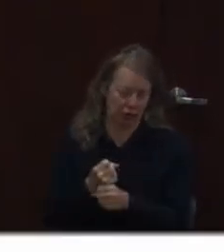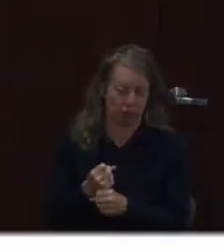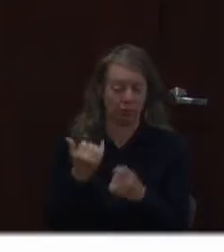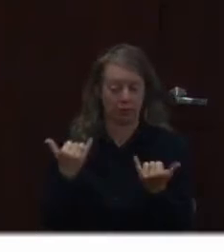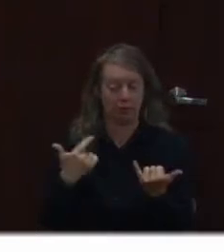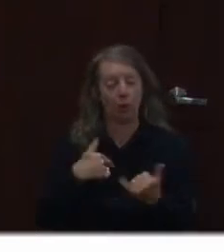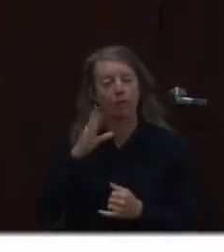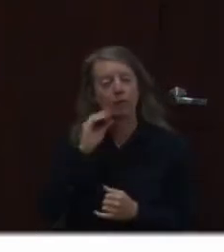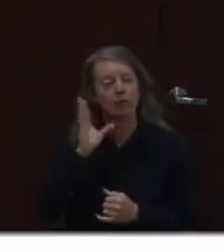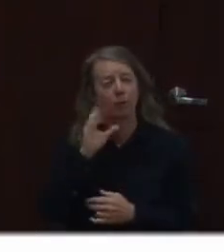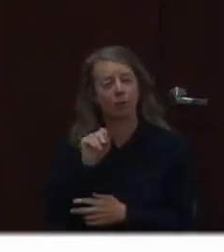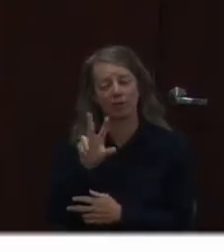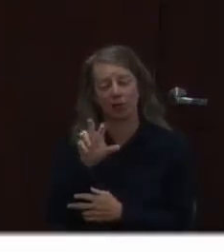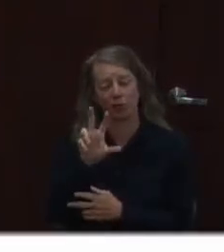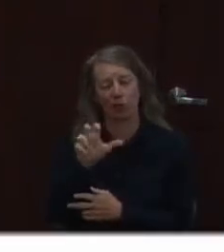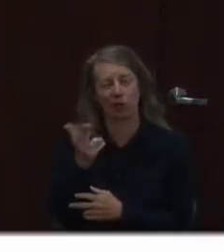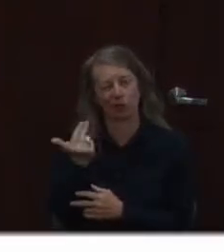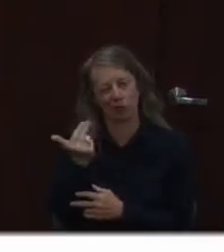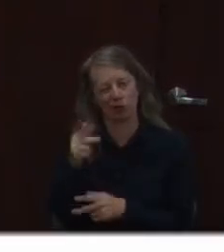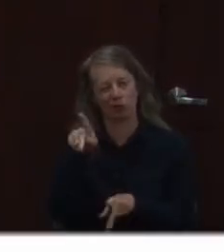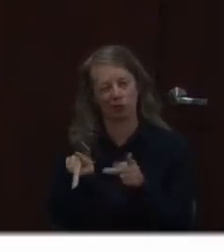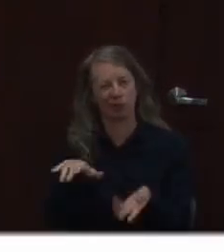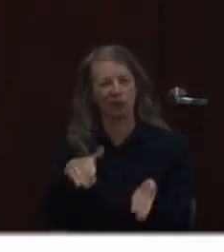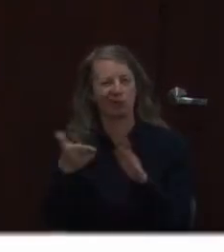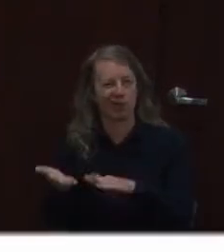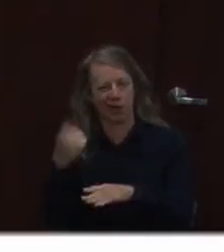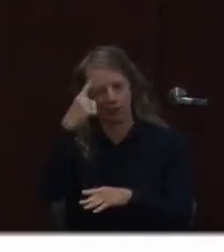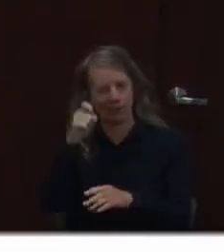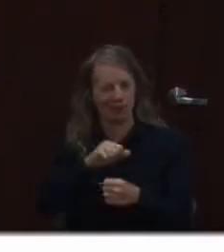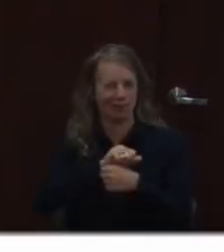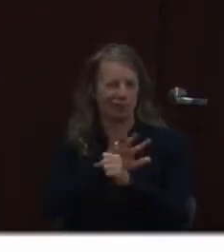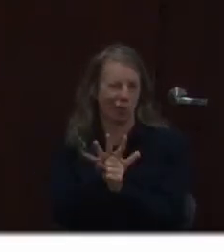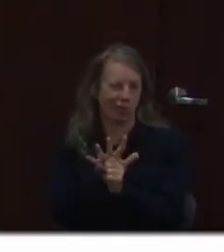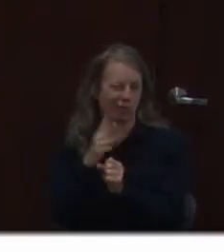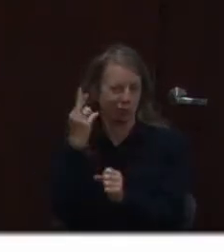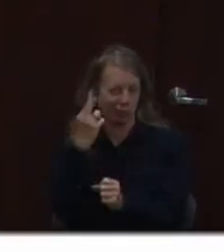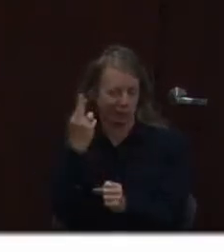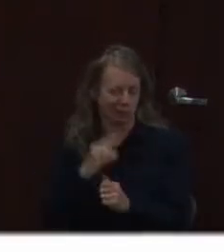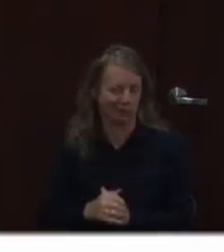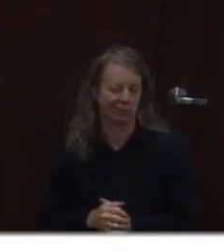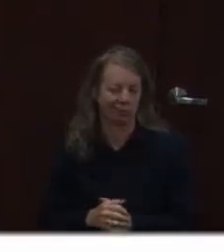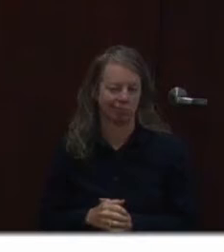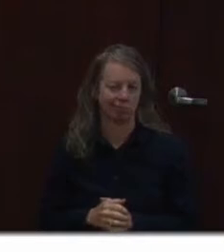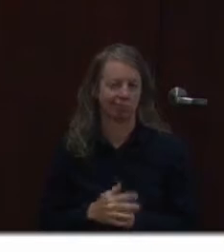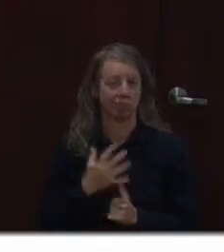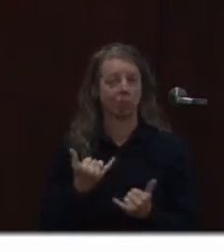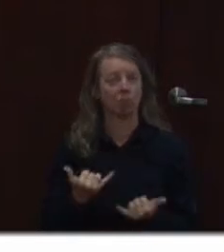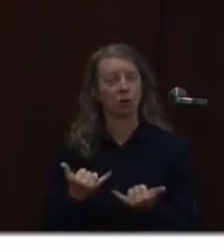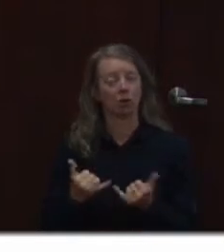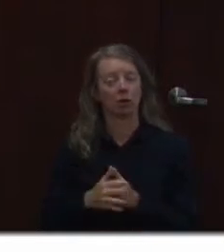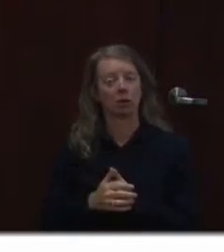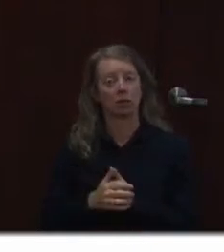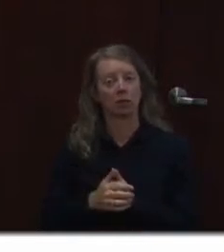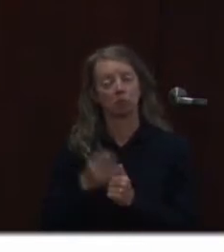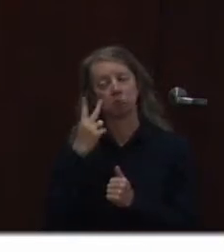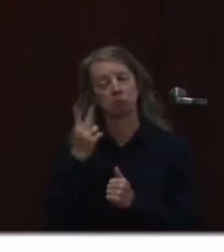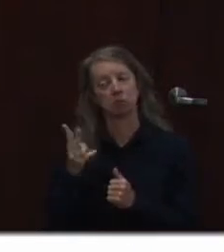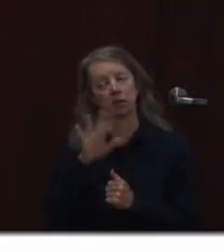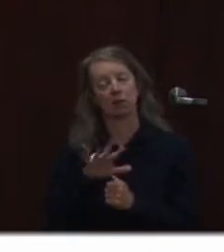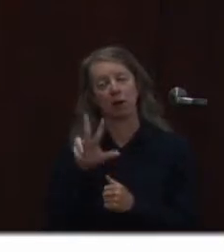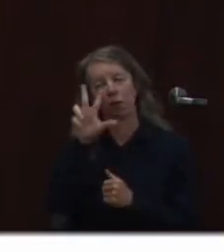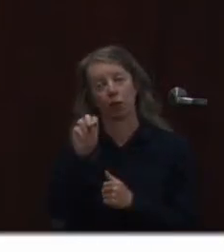experienced 313 COVID-related deaths in our community. And currently, we are seeing about 30